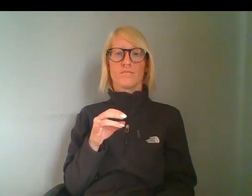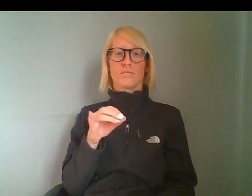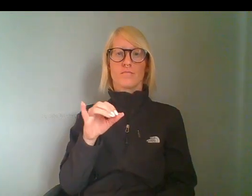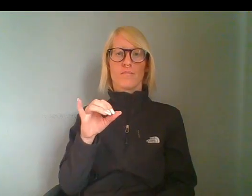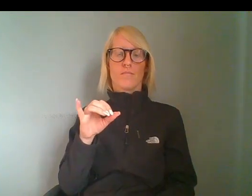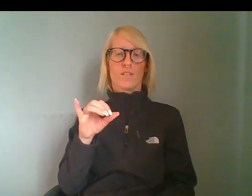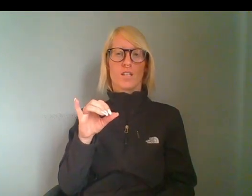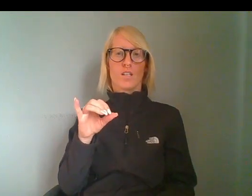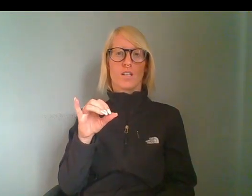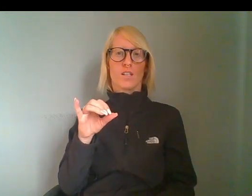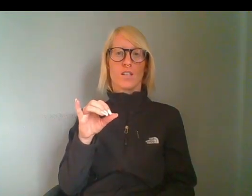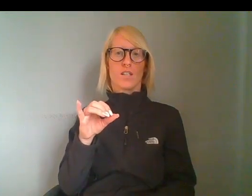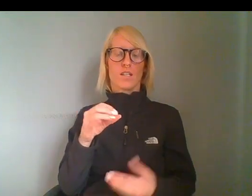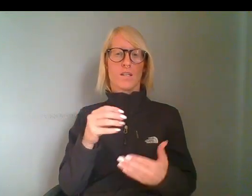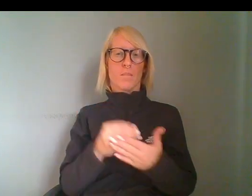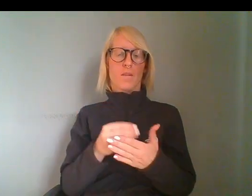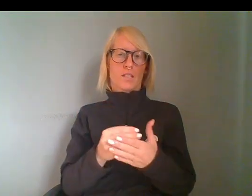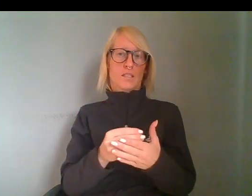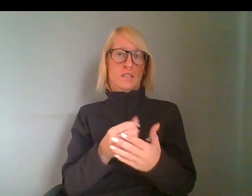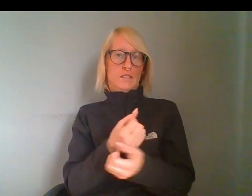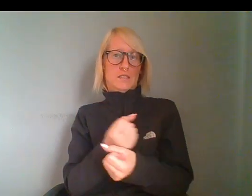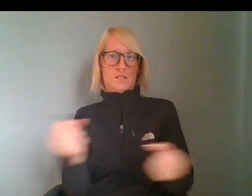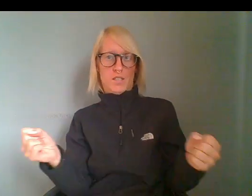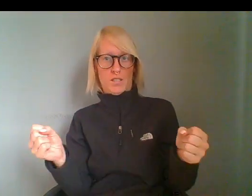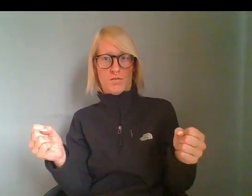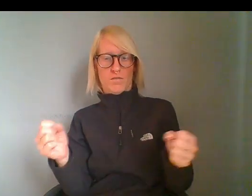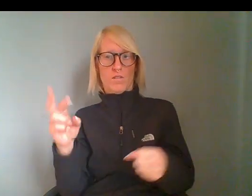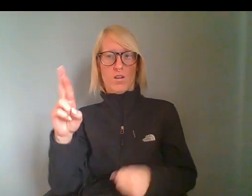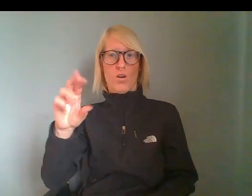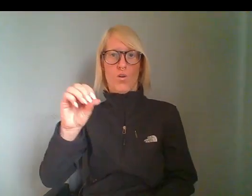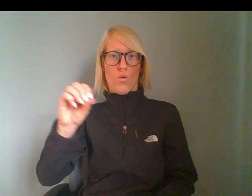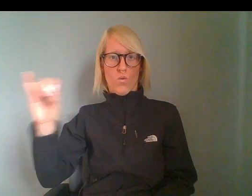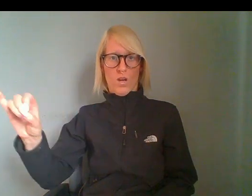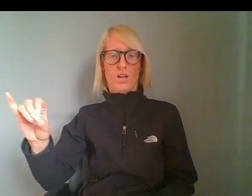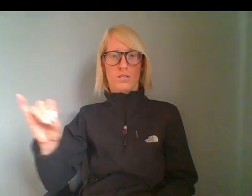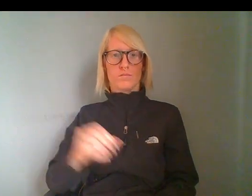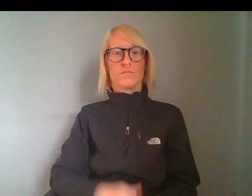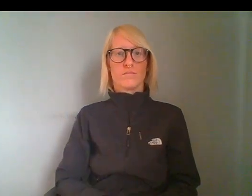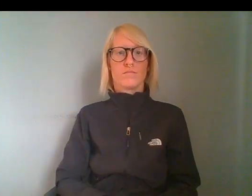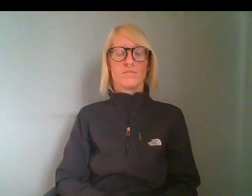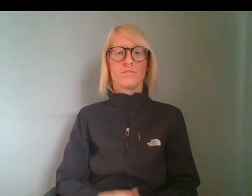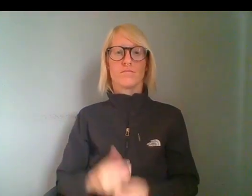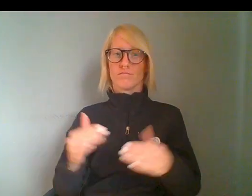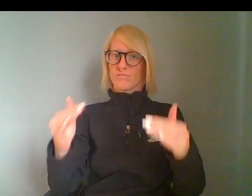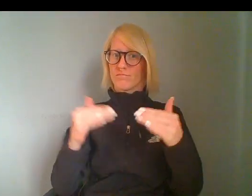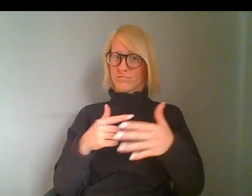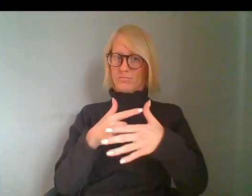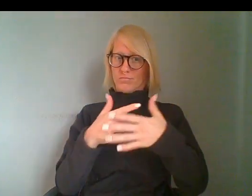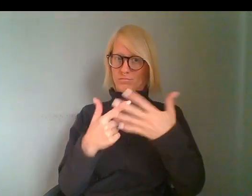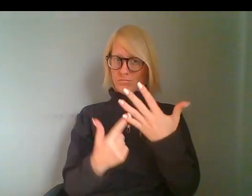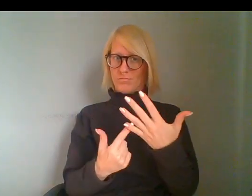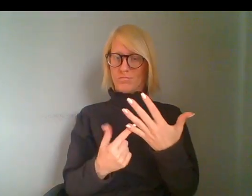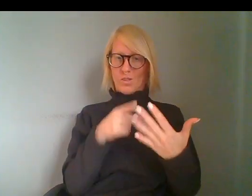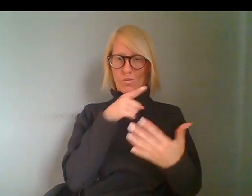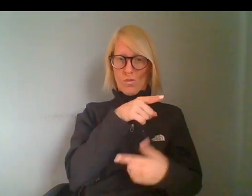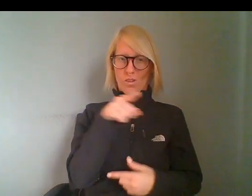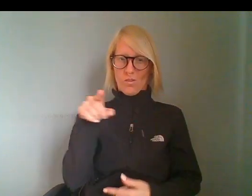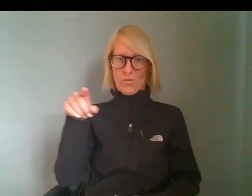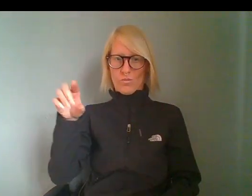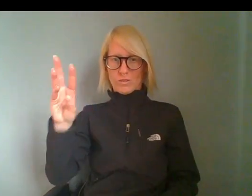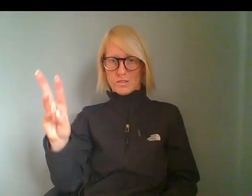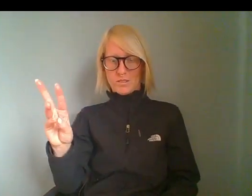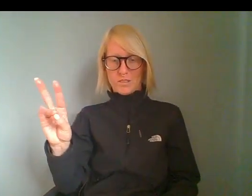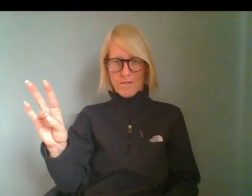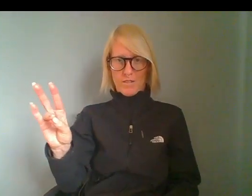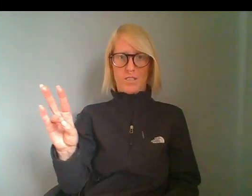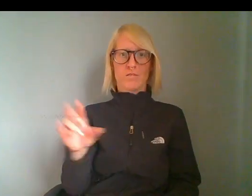You have to decide what's important for you, what kinds of things are you looking at. I don't think you're not going to set up an account and then millions